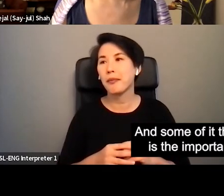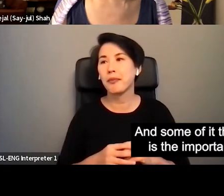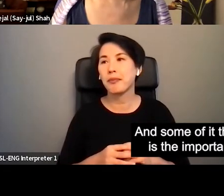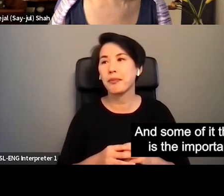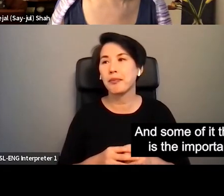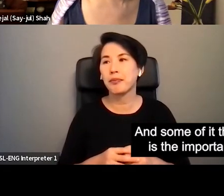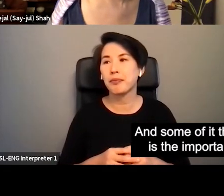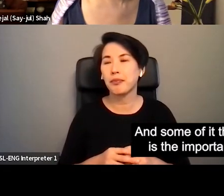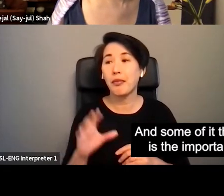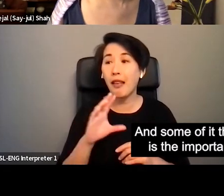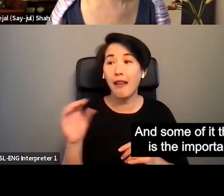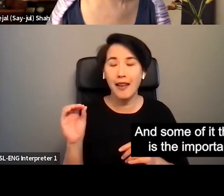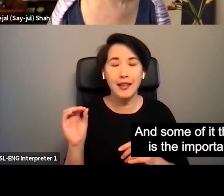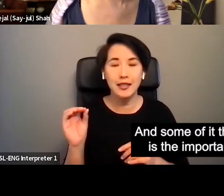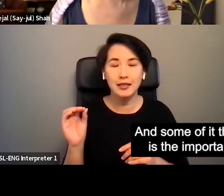and some of it